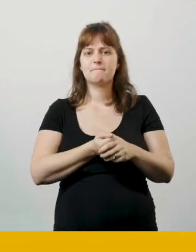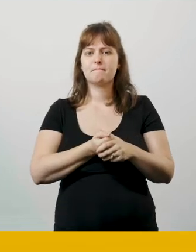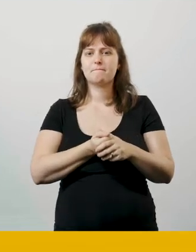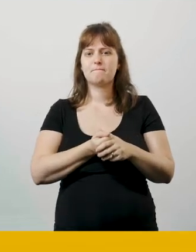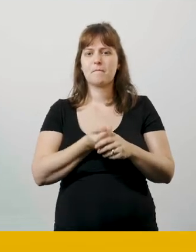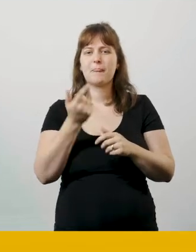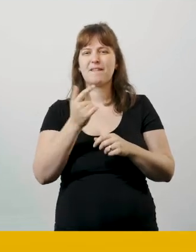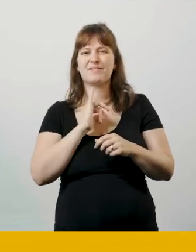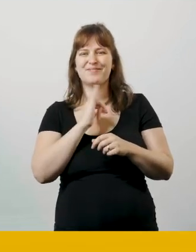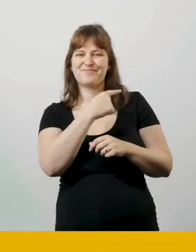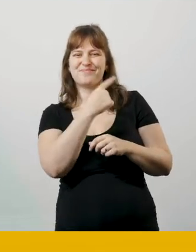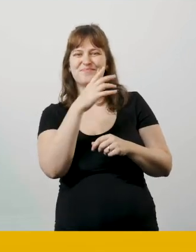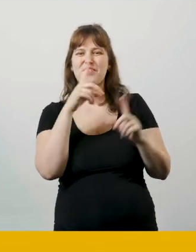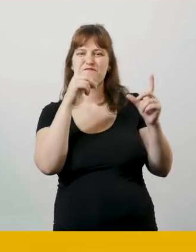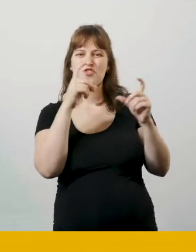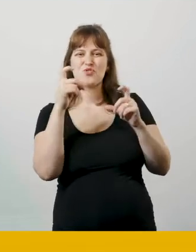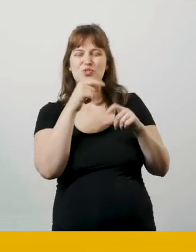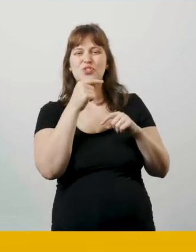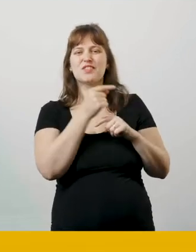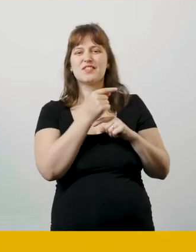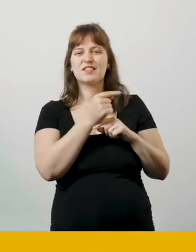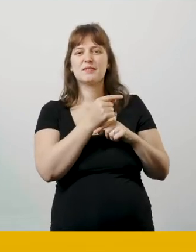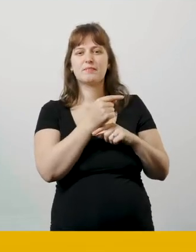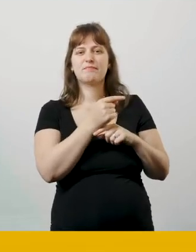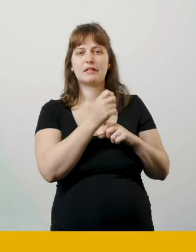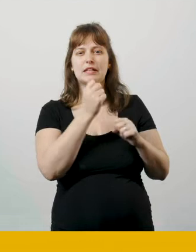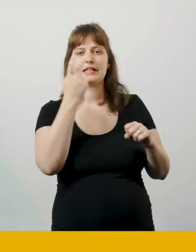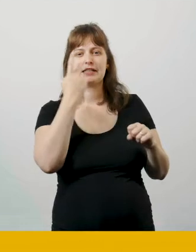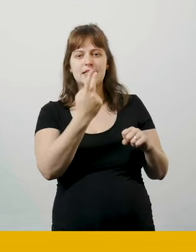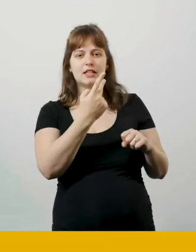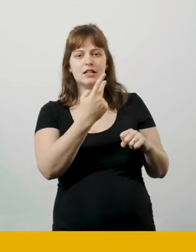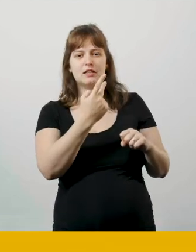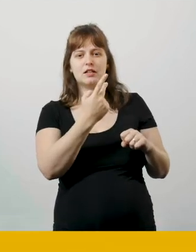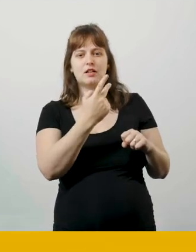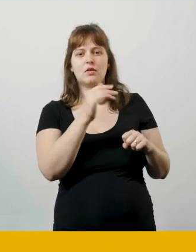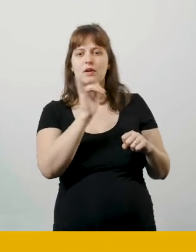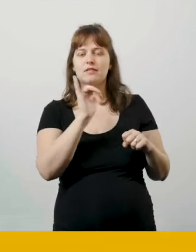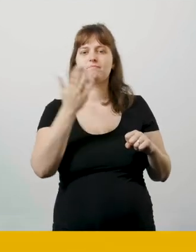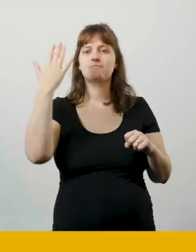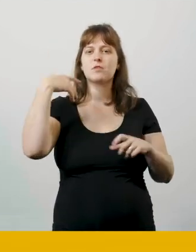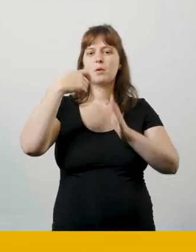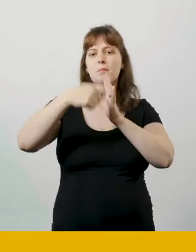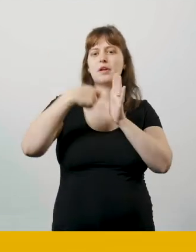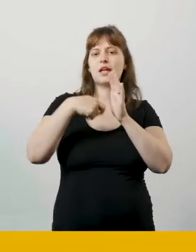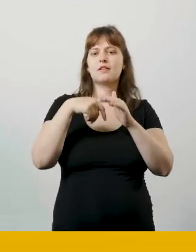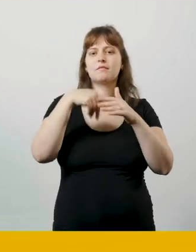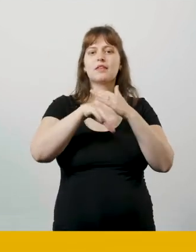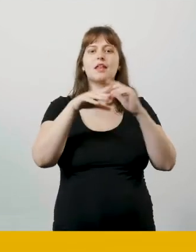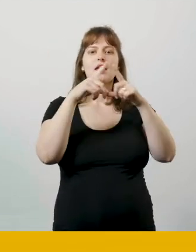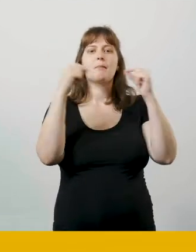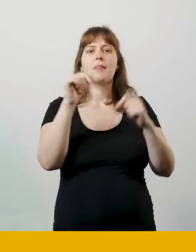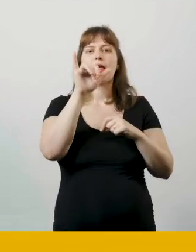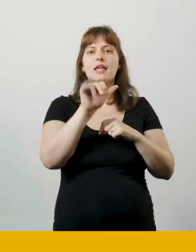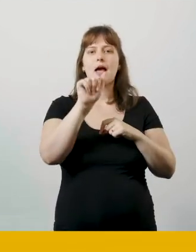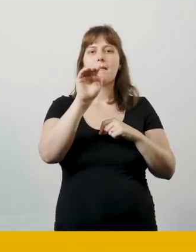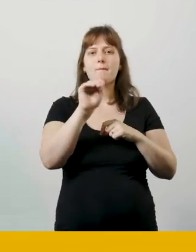in the images that I am sharing with you, you see one of my experiences in Yamaguchi in